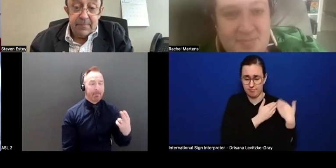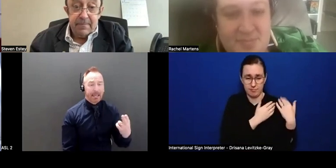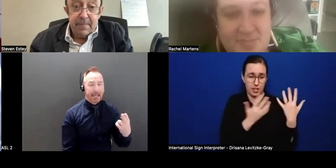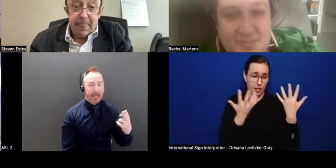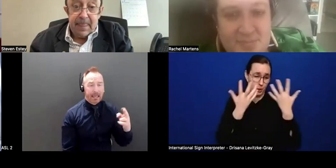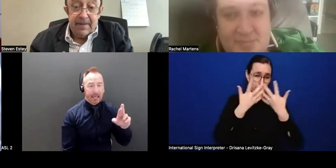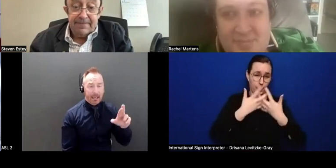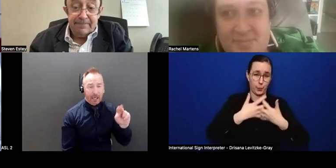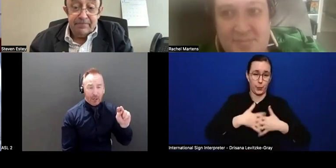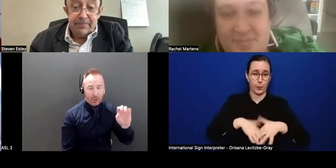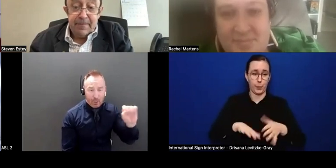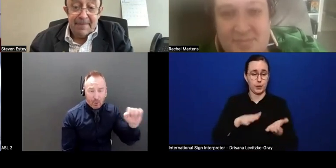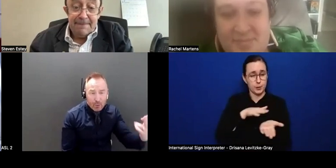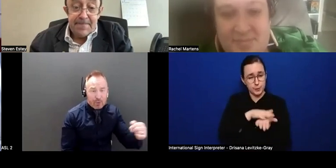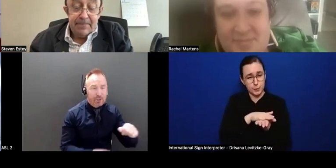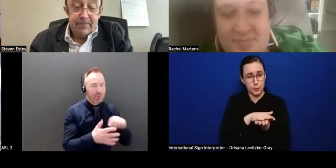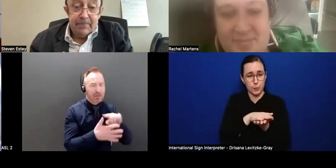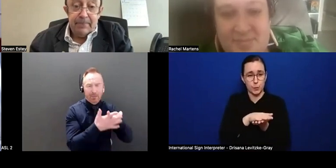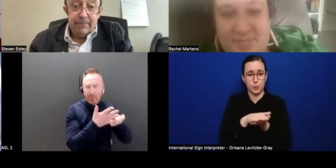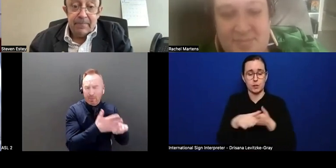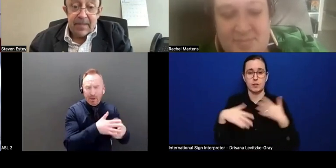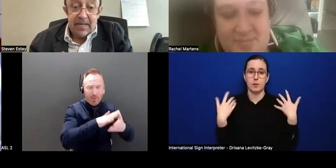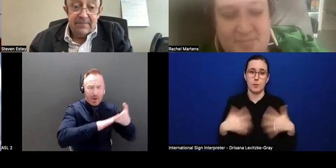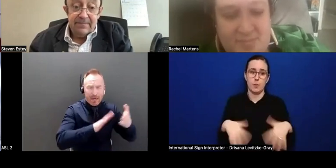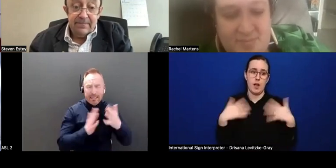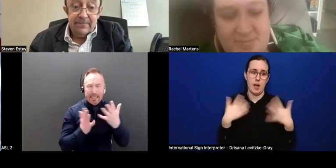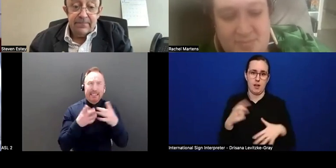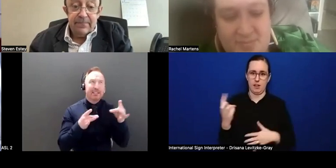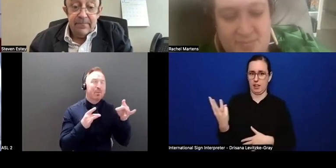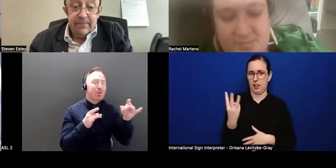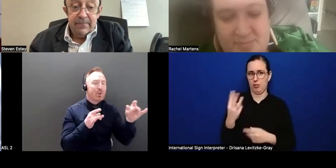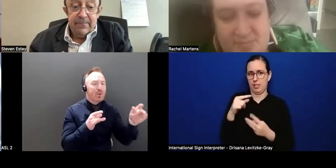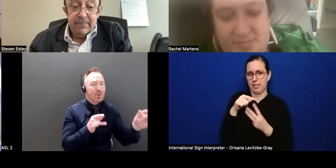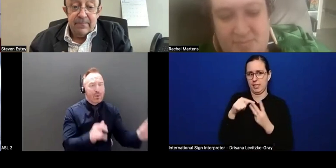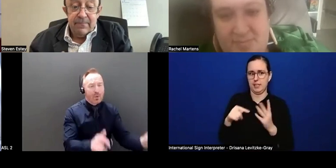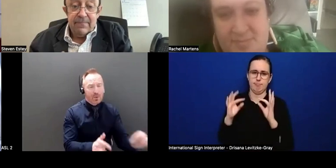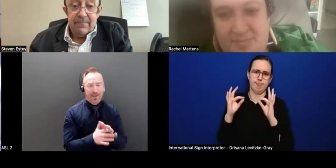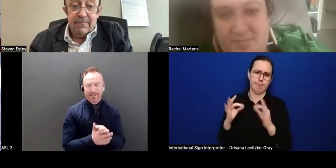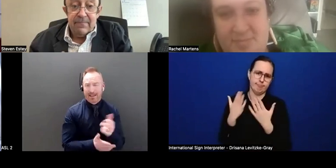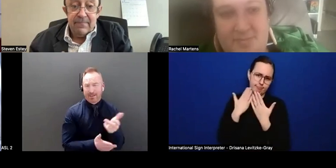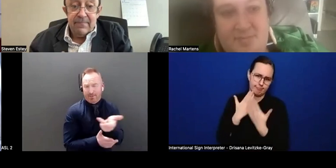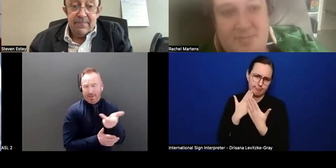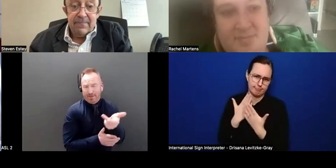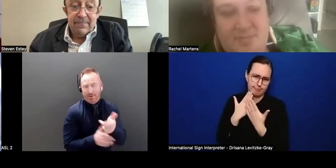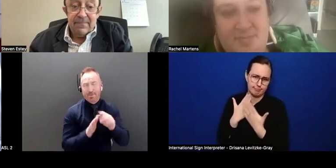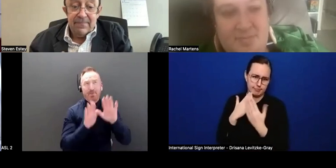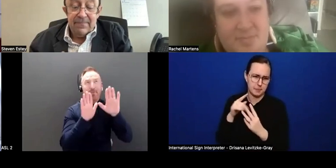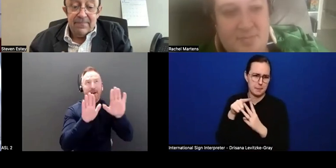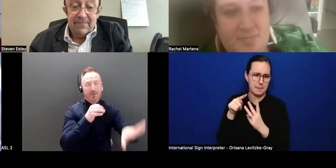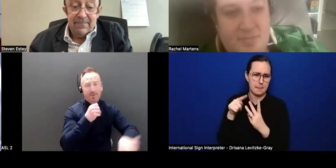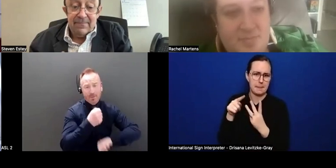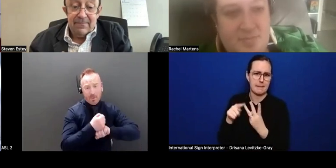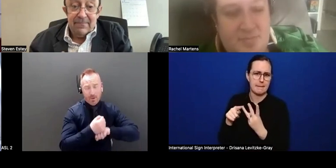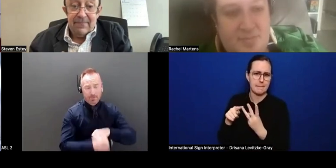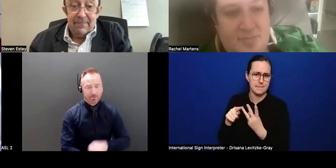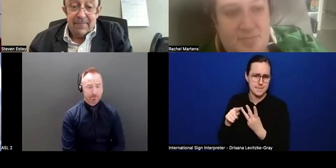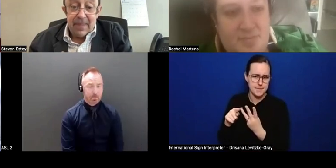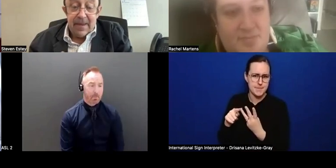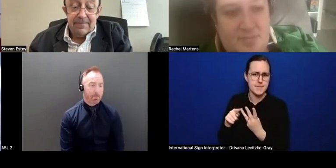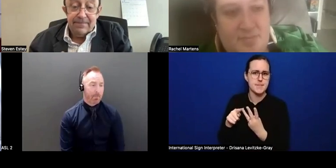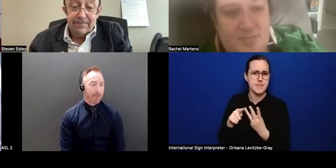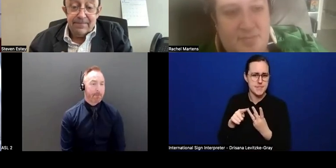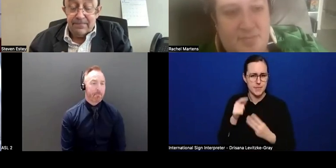today. Really, really thank you so much, the three of you, for all the support and work.